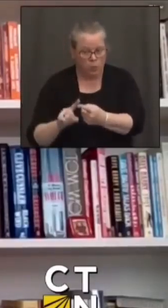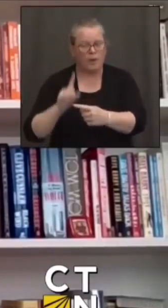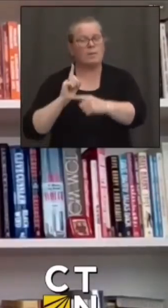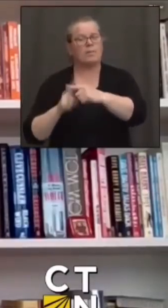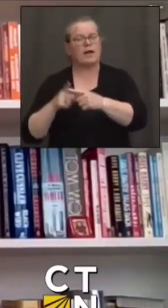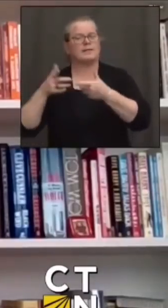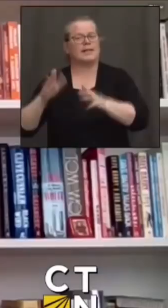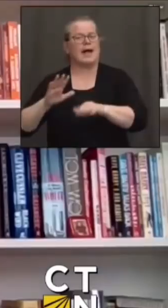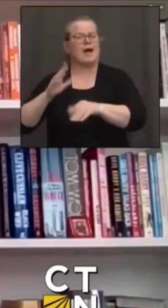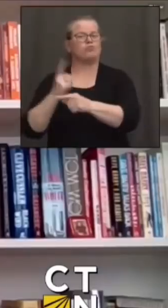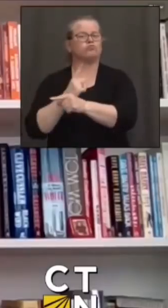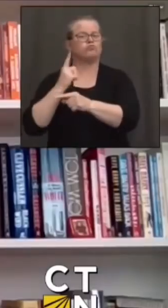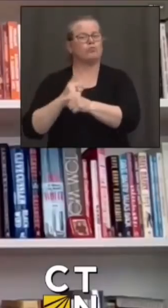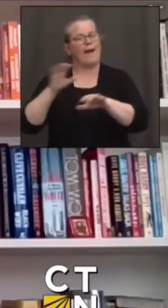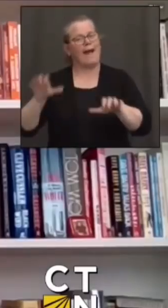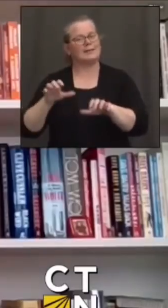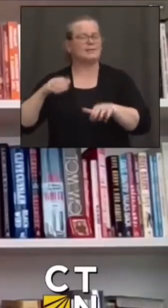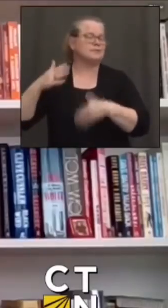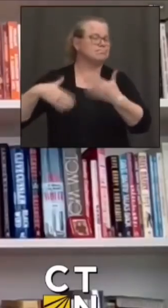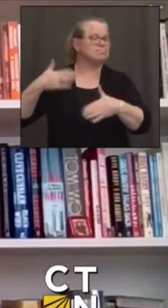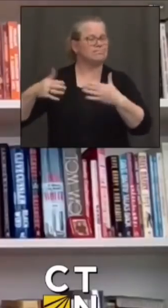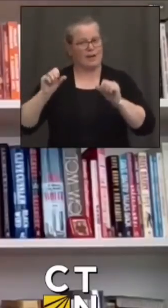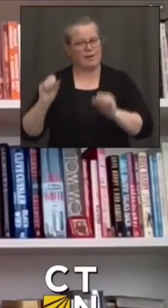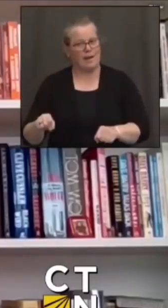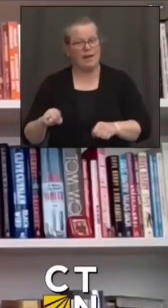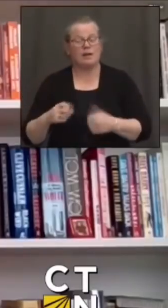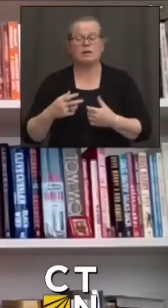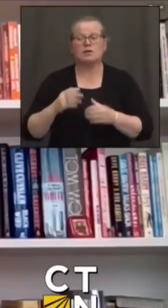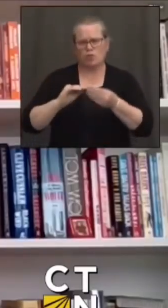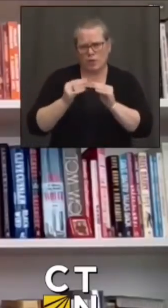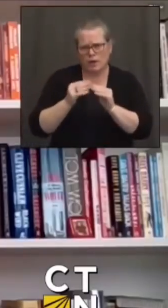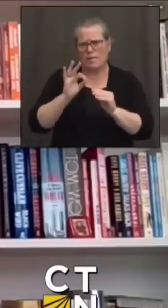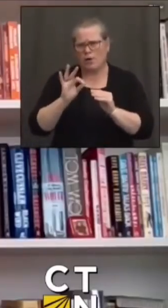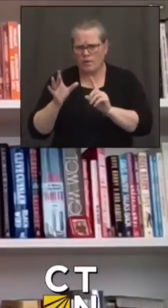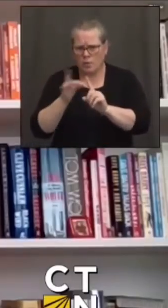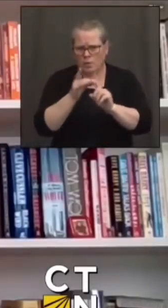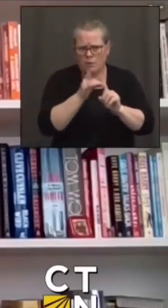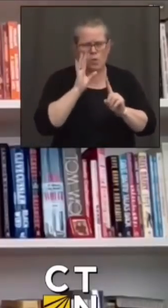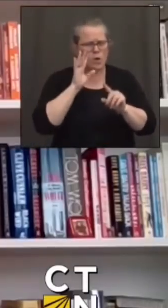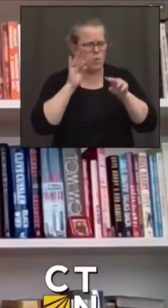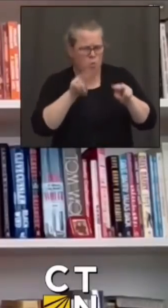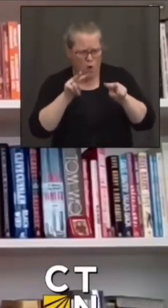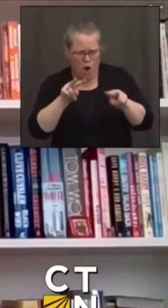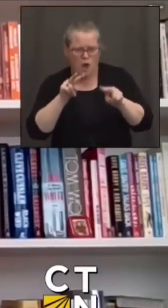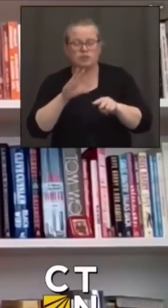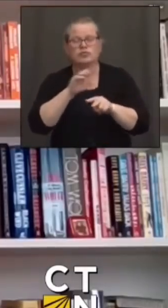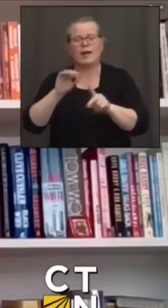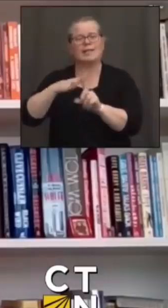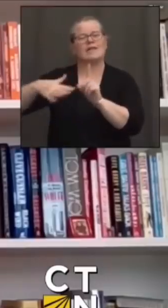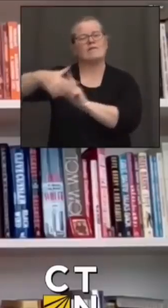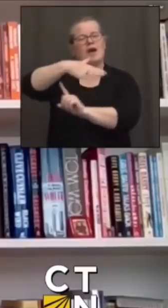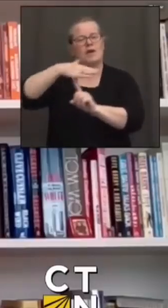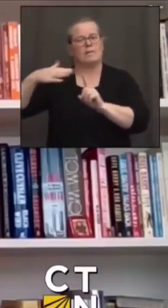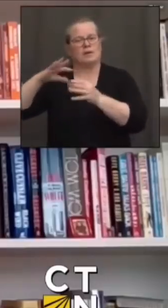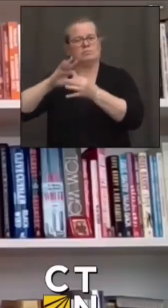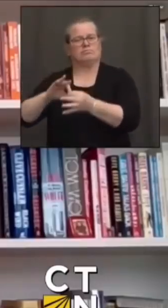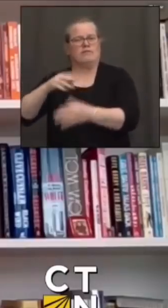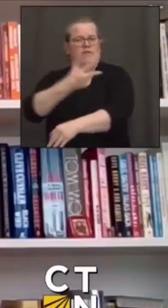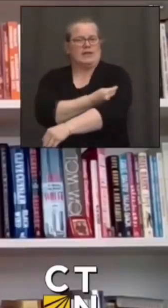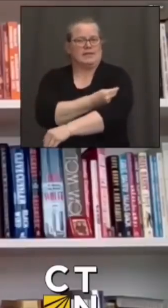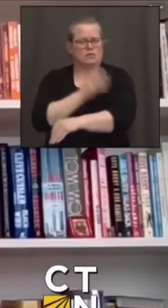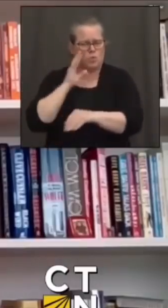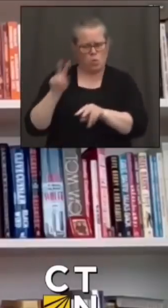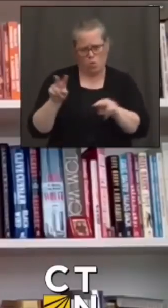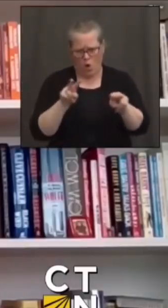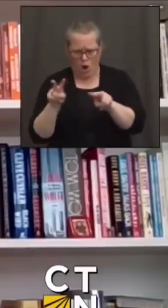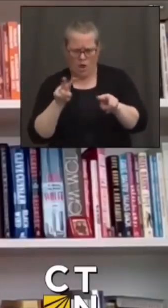And so we'll keep watching the case counts, and we'll keep watching the environment in terms of vaccination and see